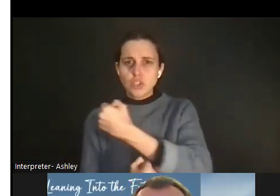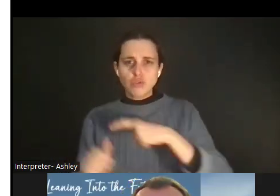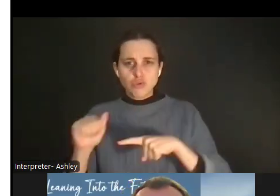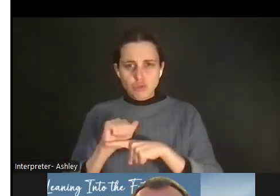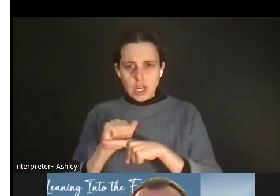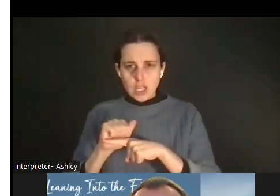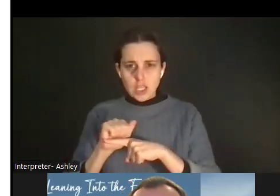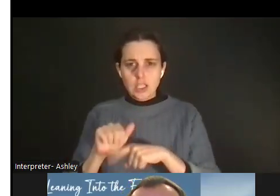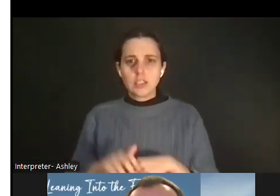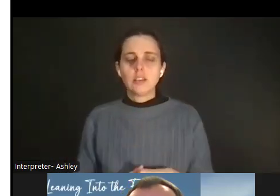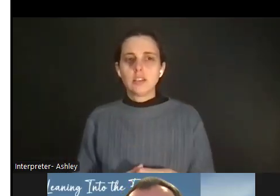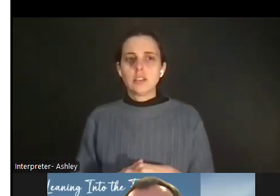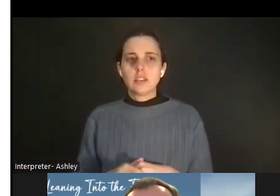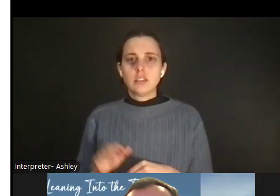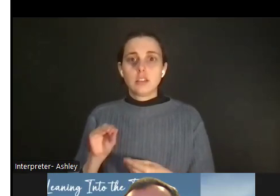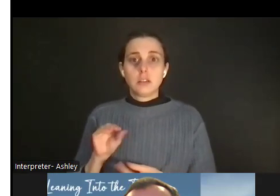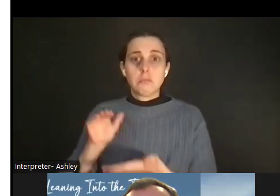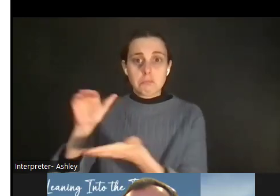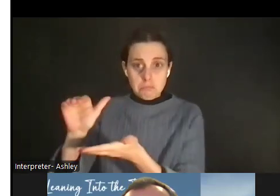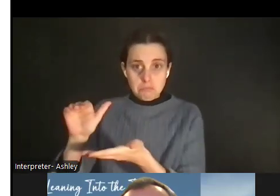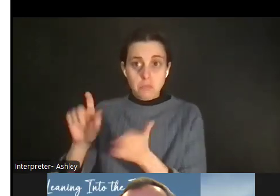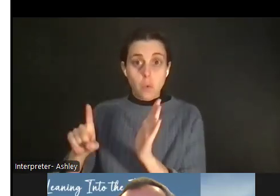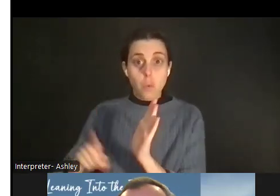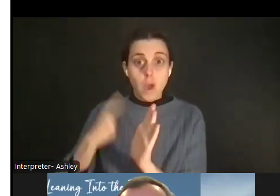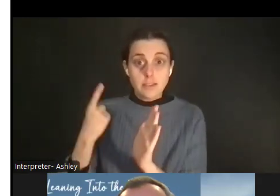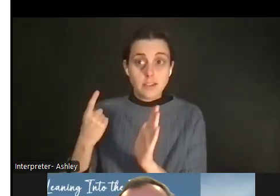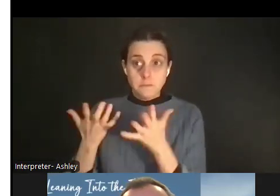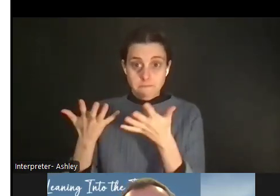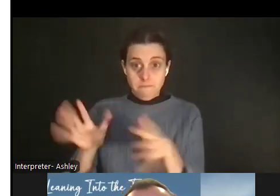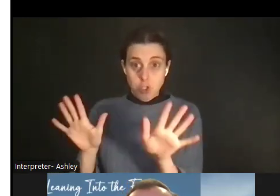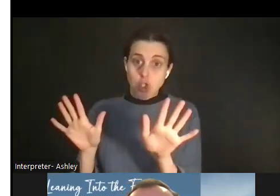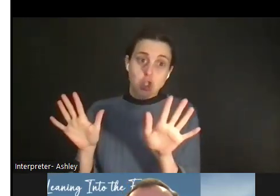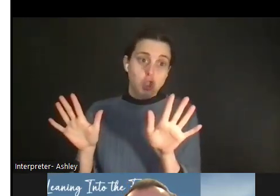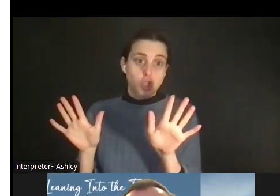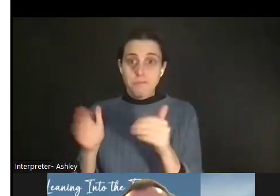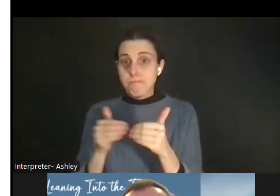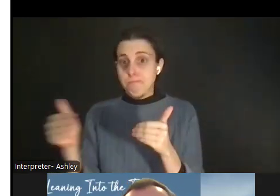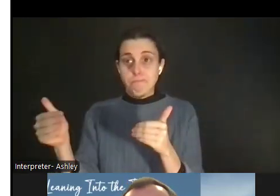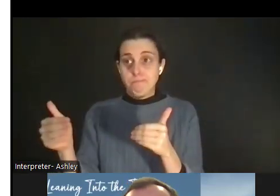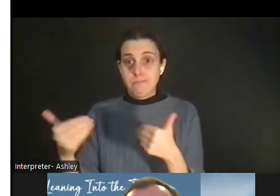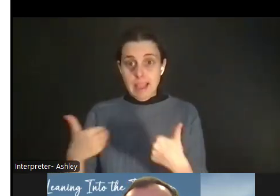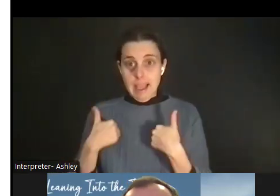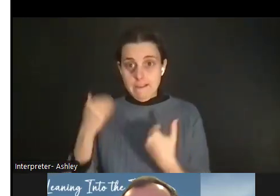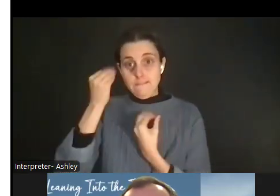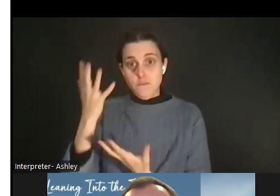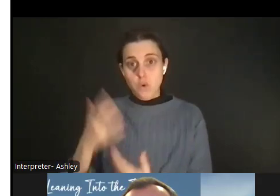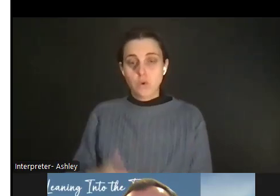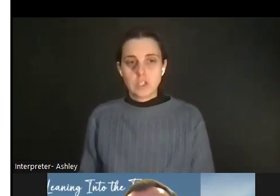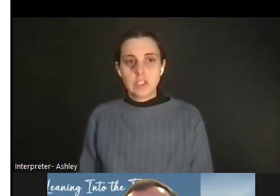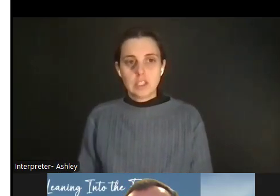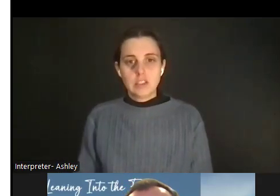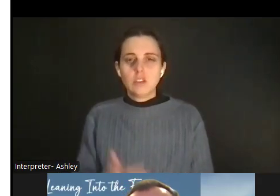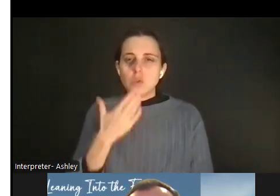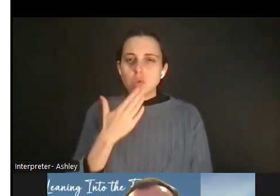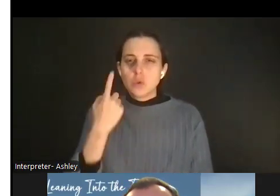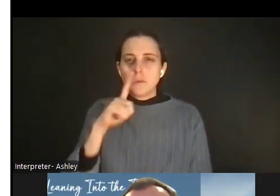and done. And so it's really a great training for staff that are onboarded. But we conducted an A3